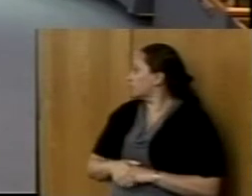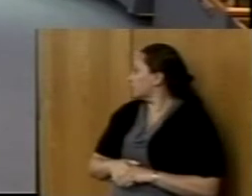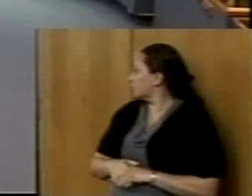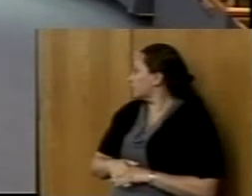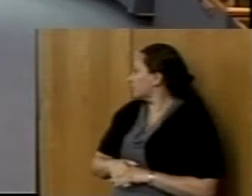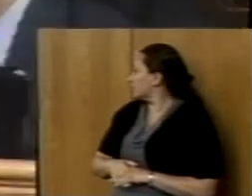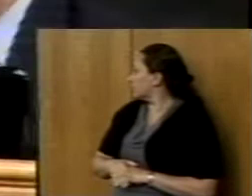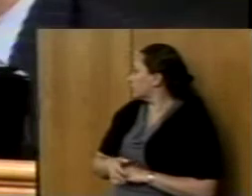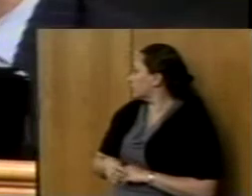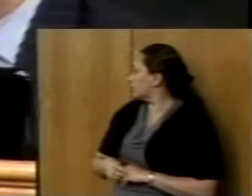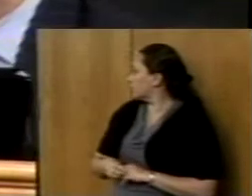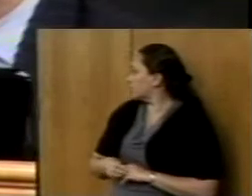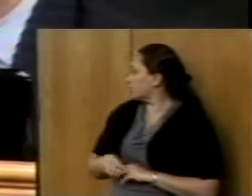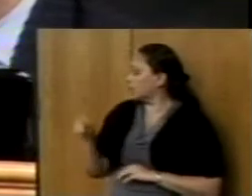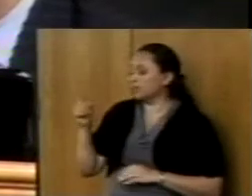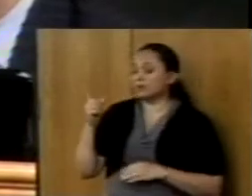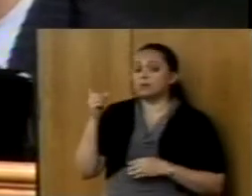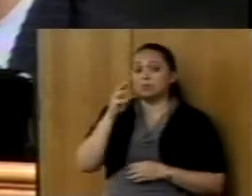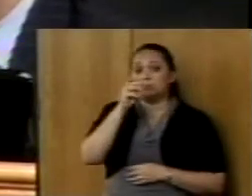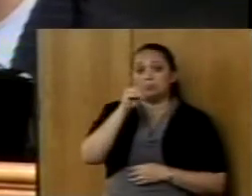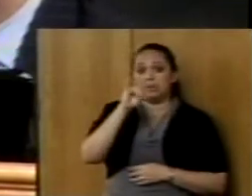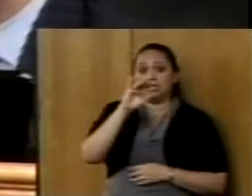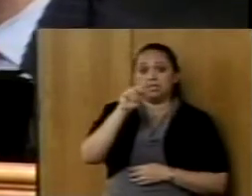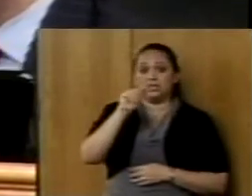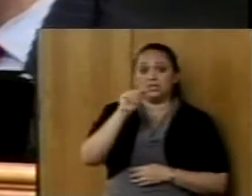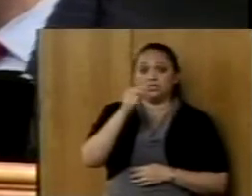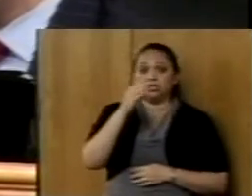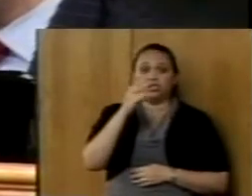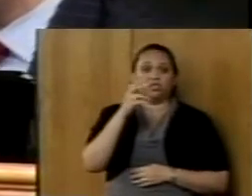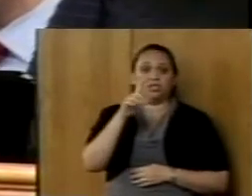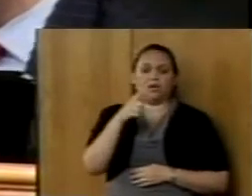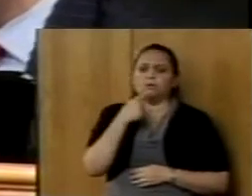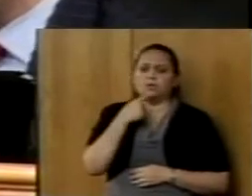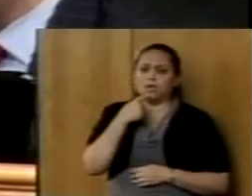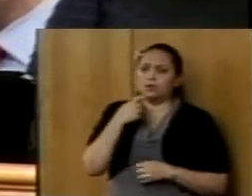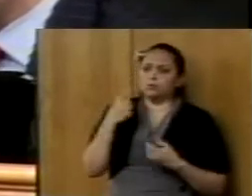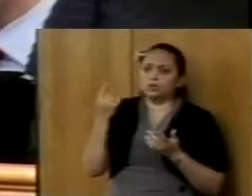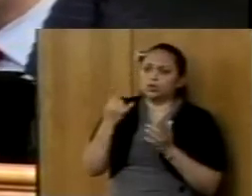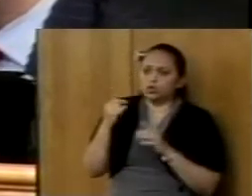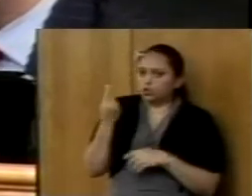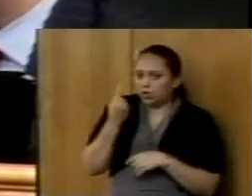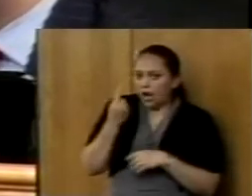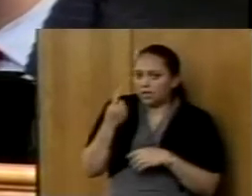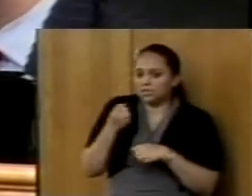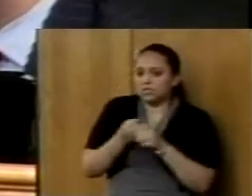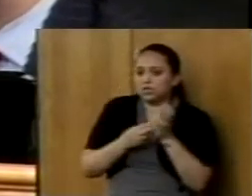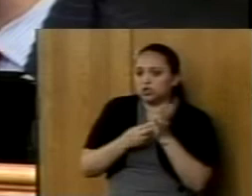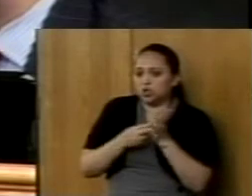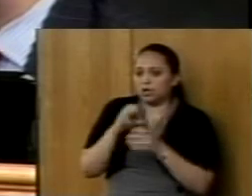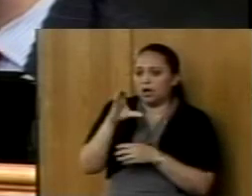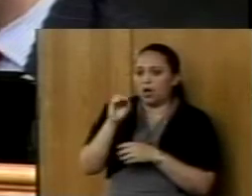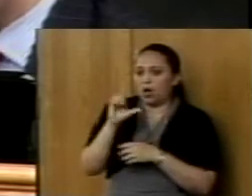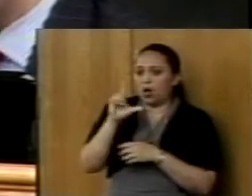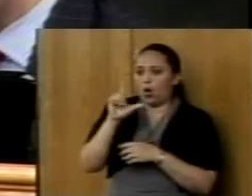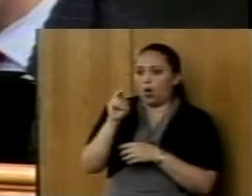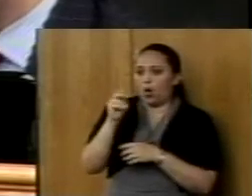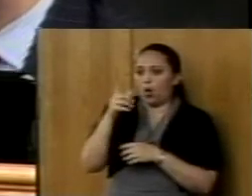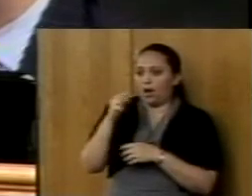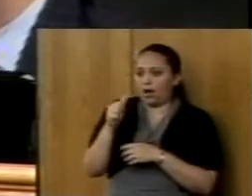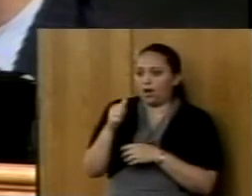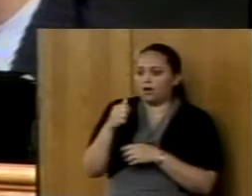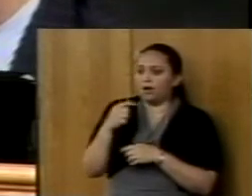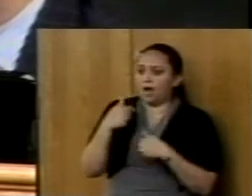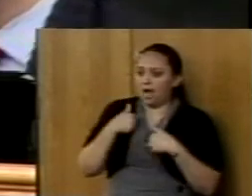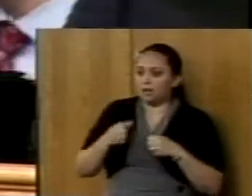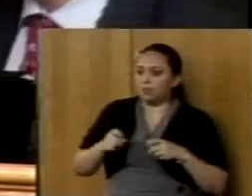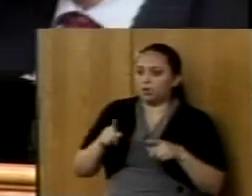No, what I was going to do is I was just going to ensure that Mr. Colunga had the opportunity to abstain before the vote, but